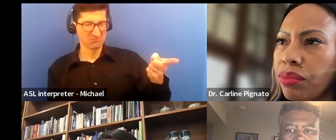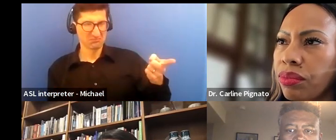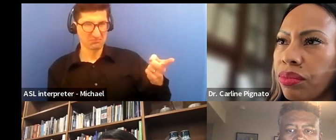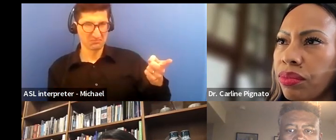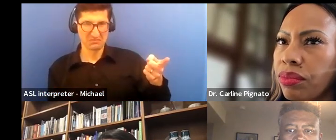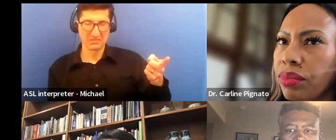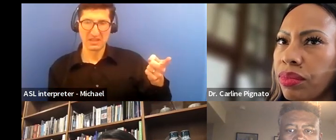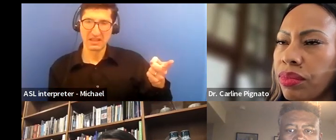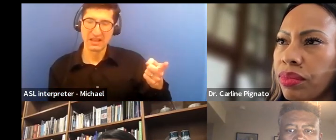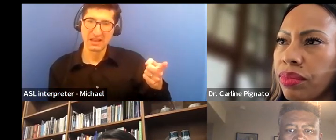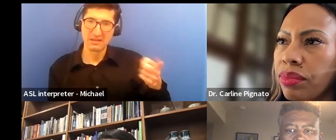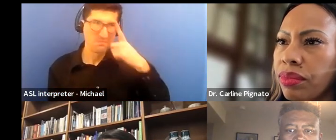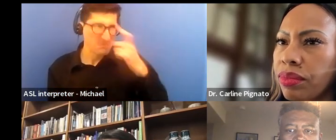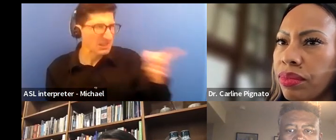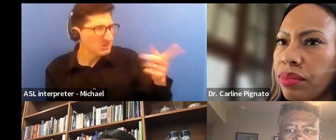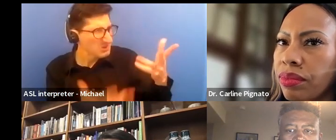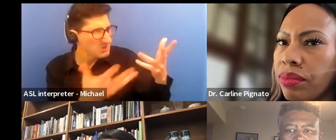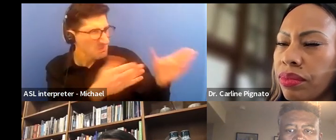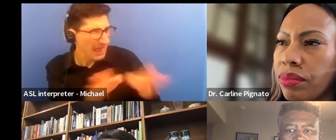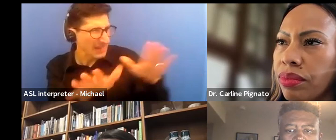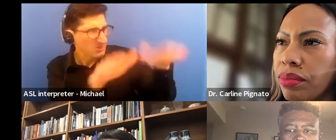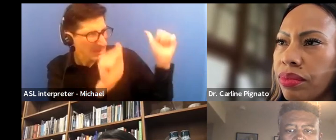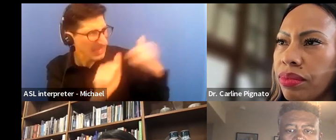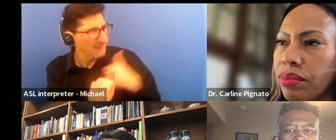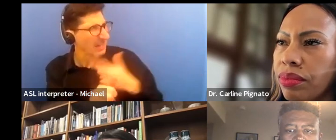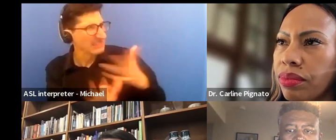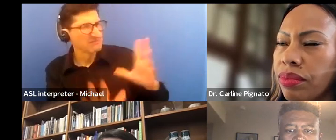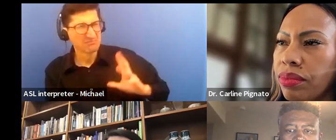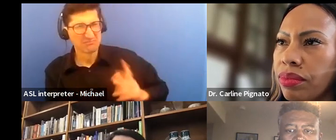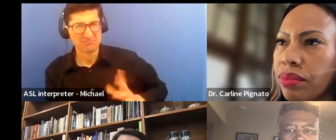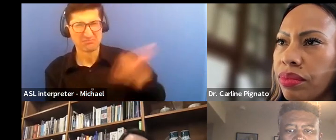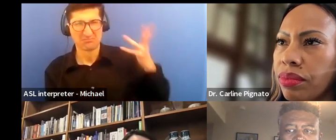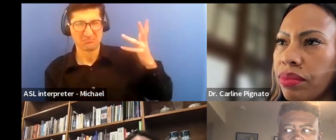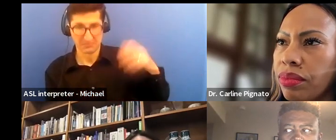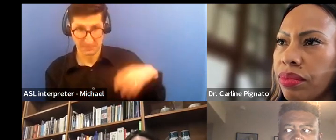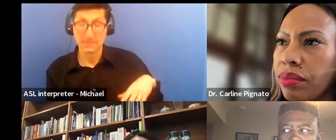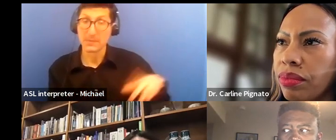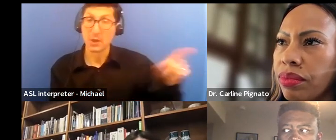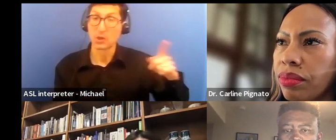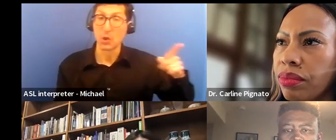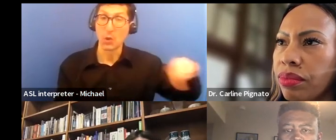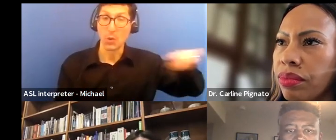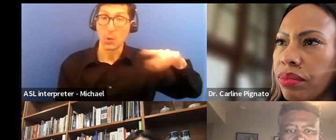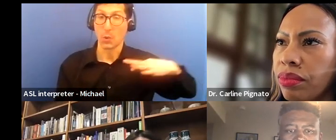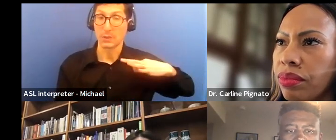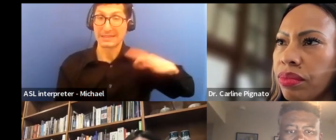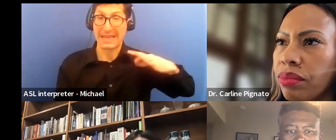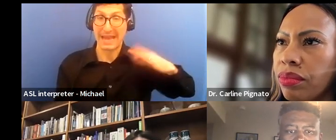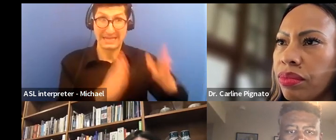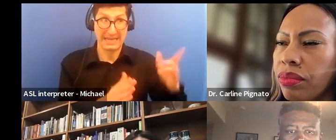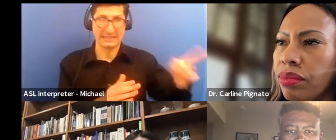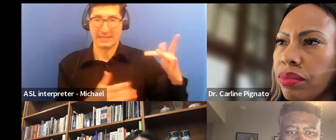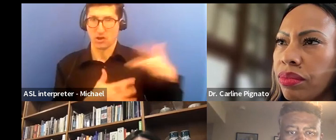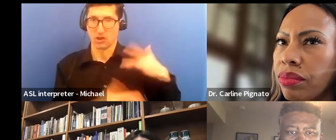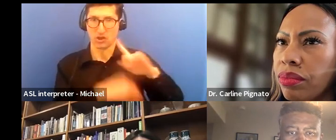So they don't want to feel like they're being rejected. Candidates are very concerned about being pursued